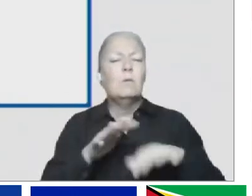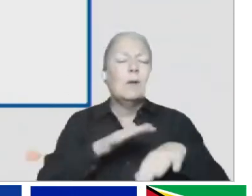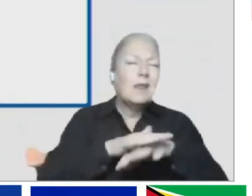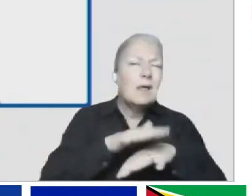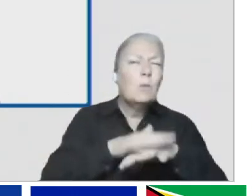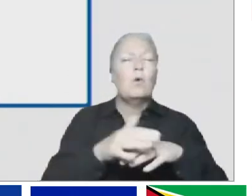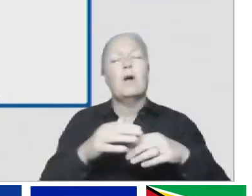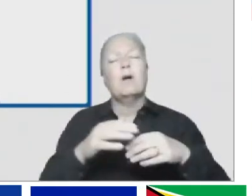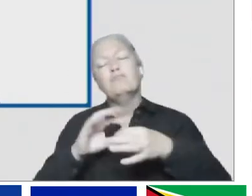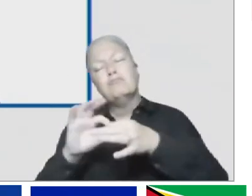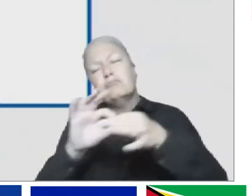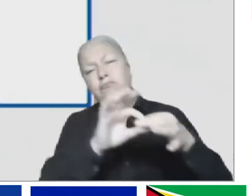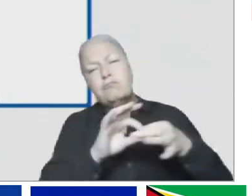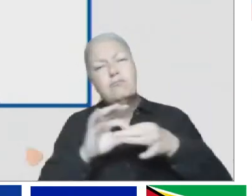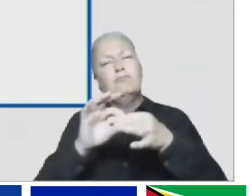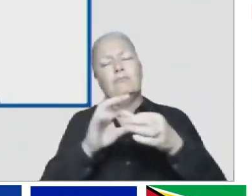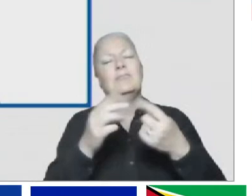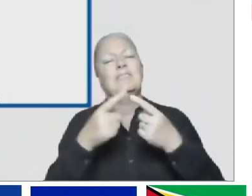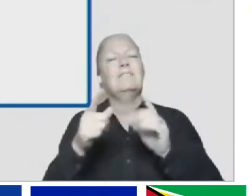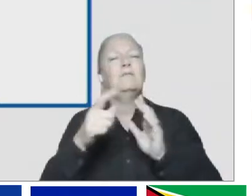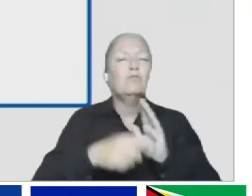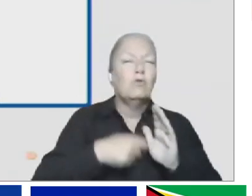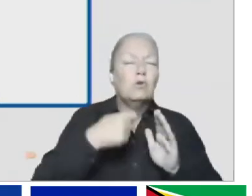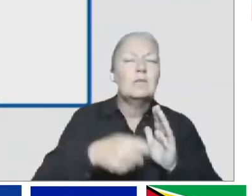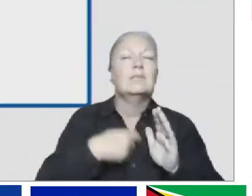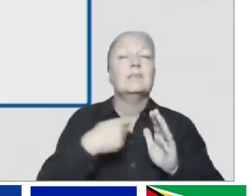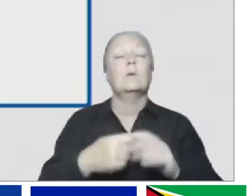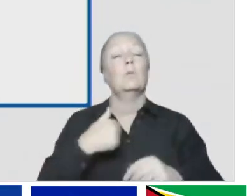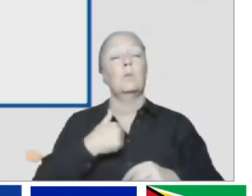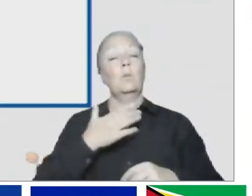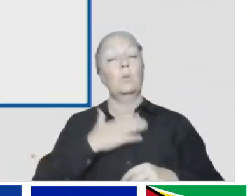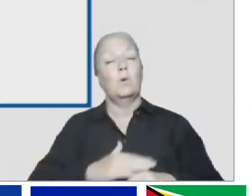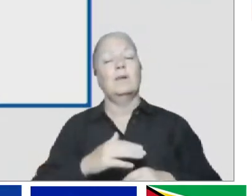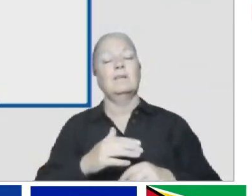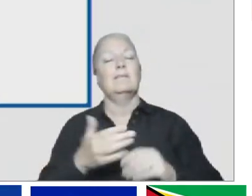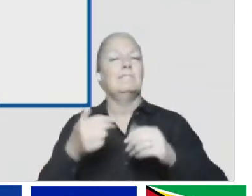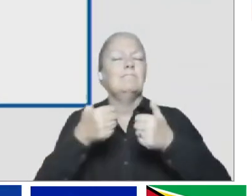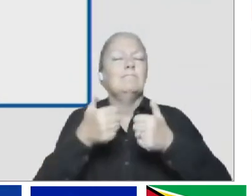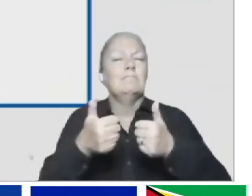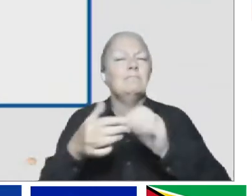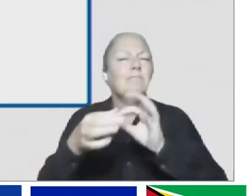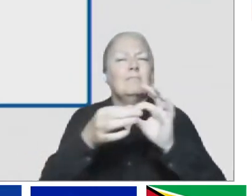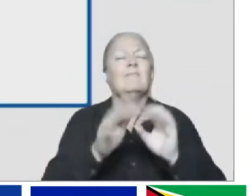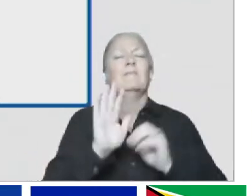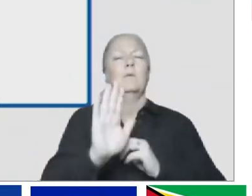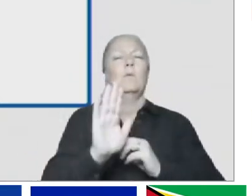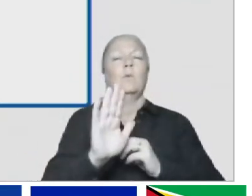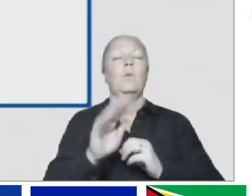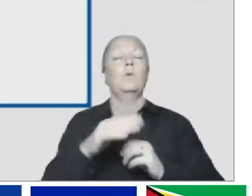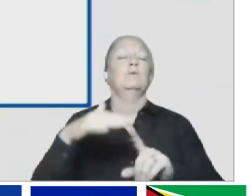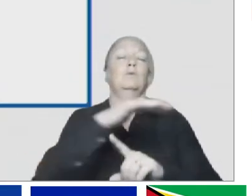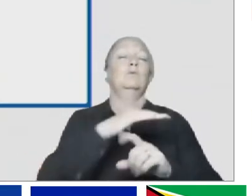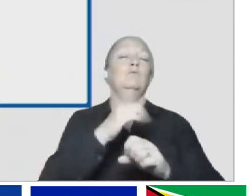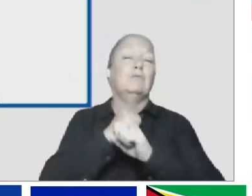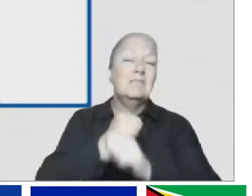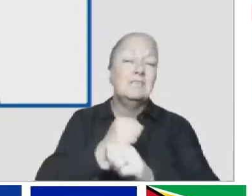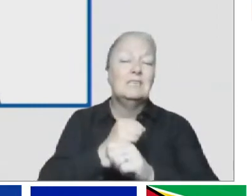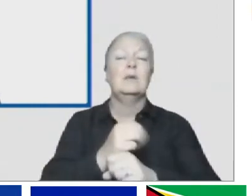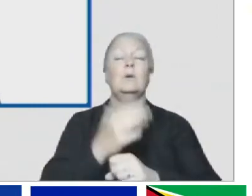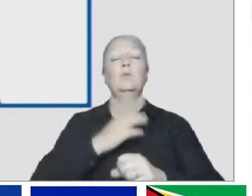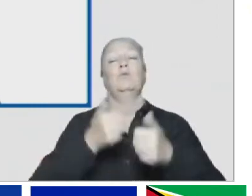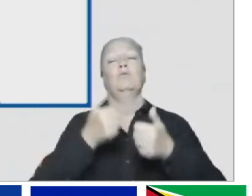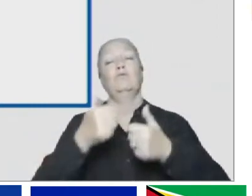with a view to advancing a coordinated framework for social protection for sustainable outcomes in income security.